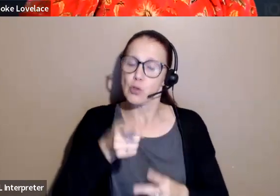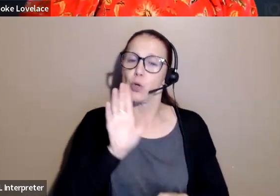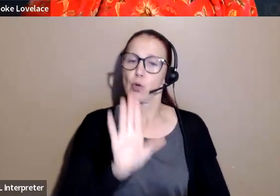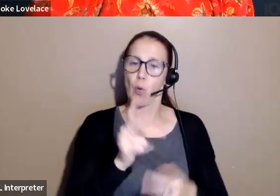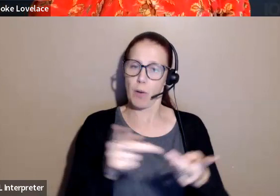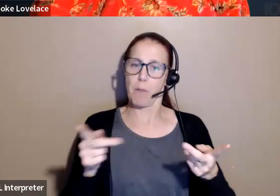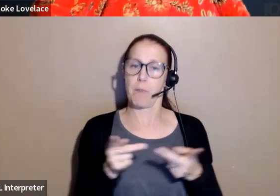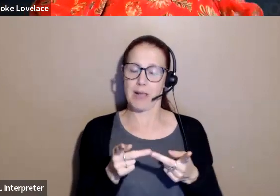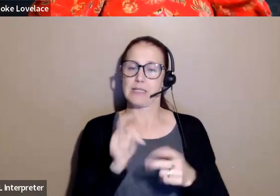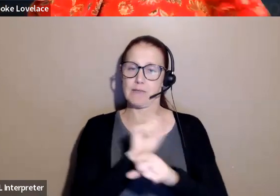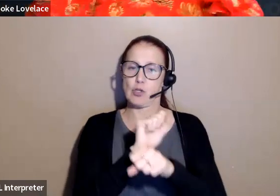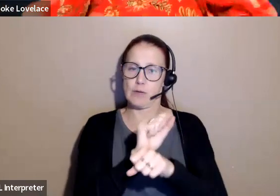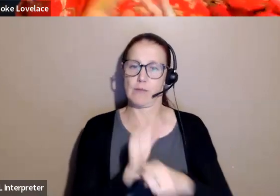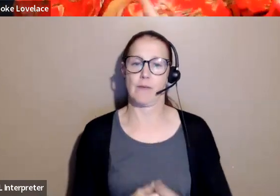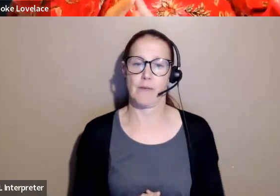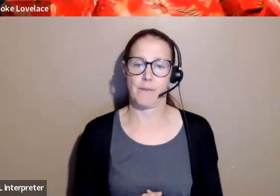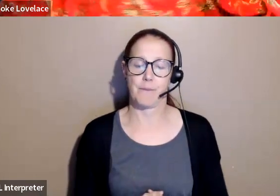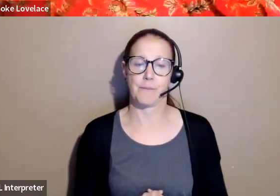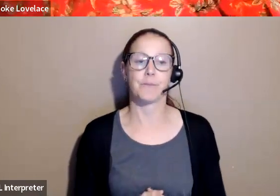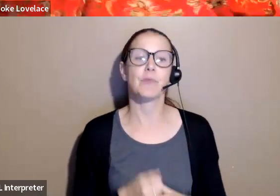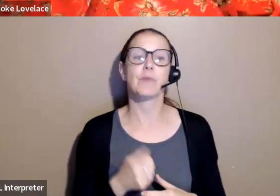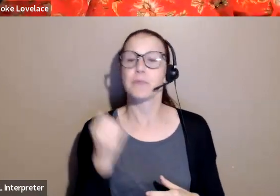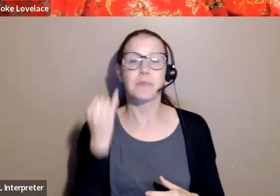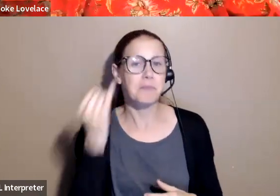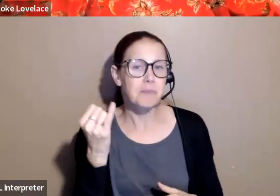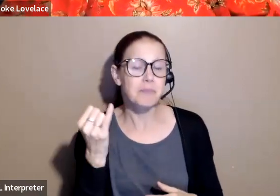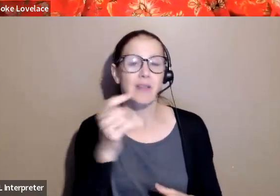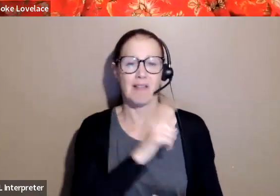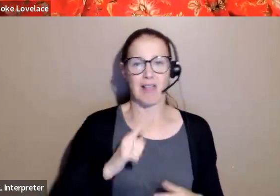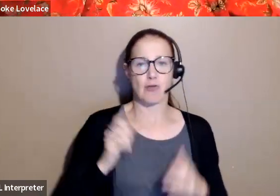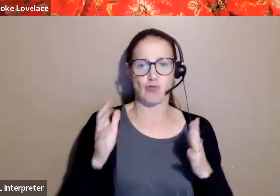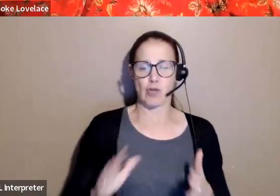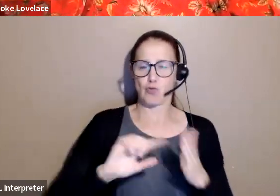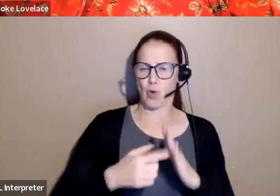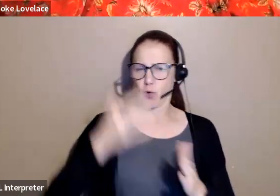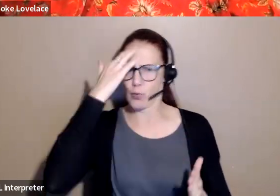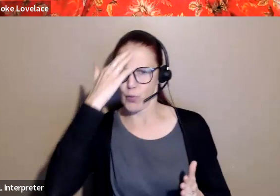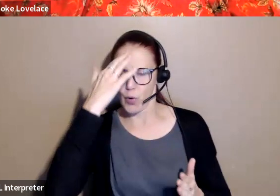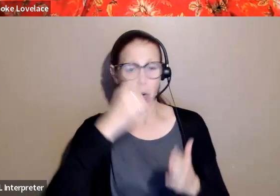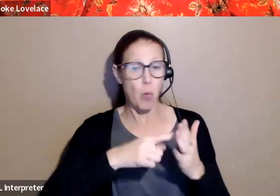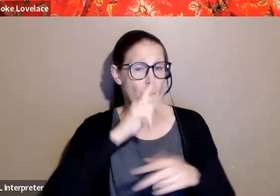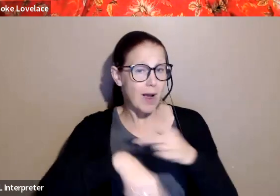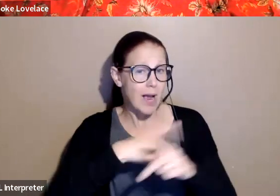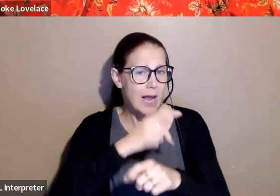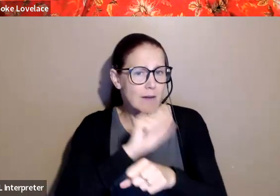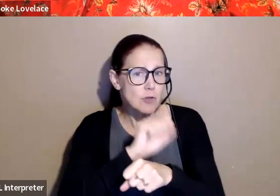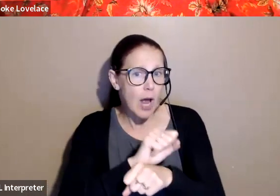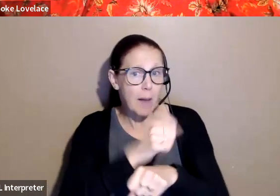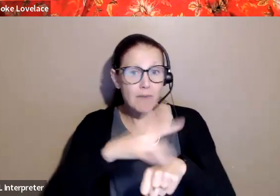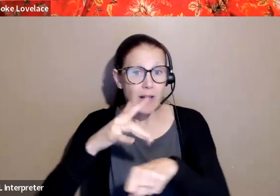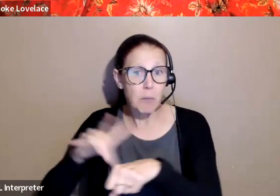place of employment. And the idea is for them to get to know what kind of jobs are out